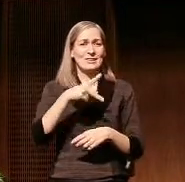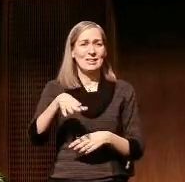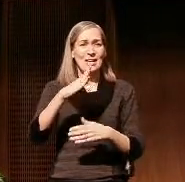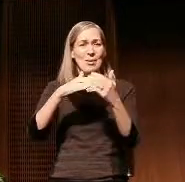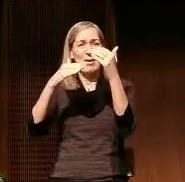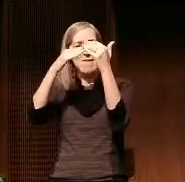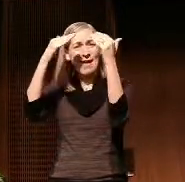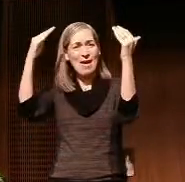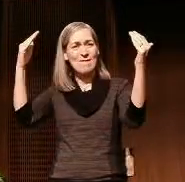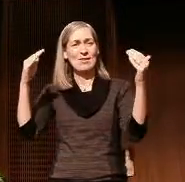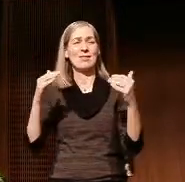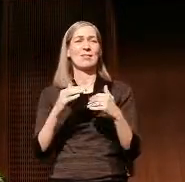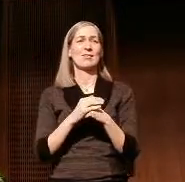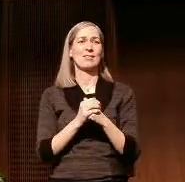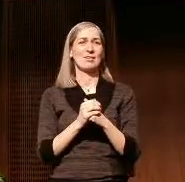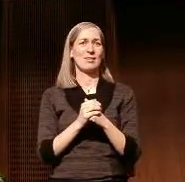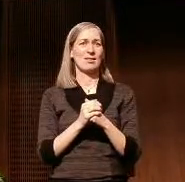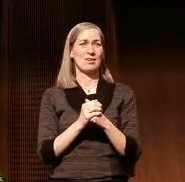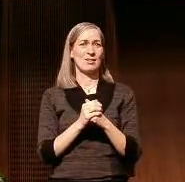heaven.